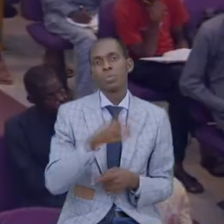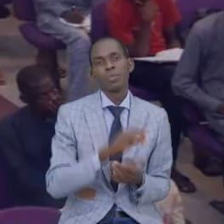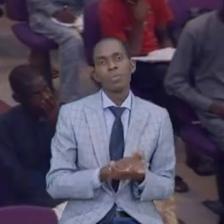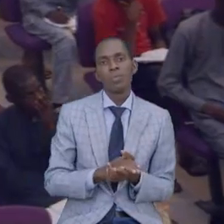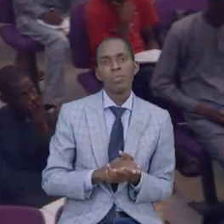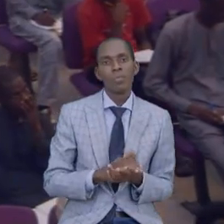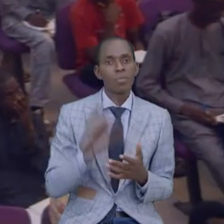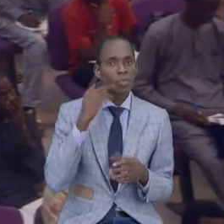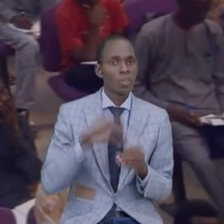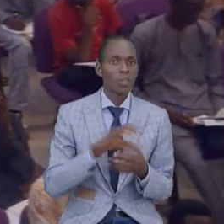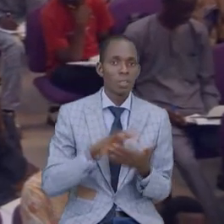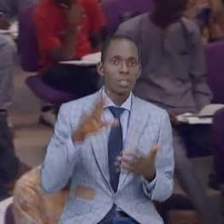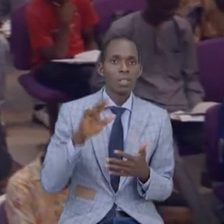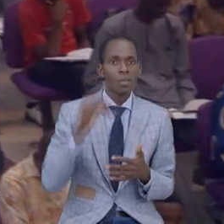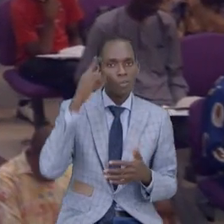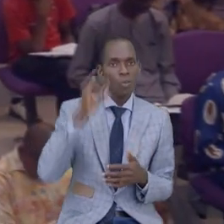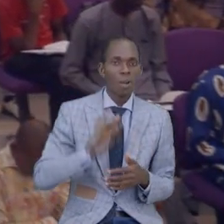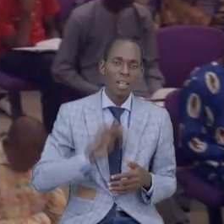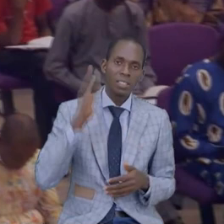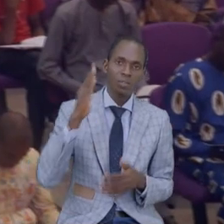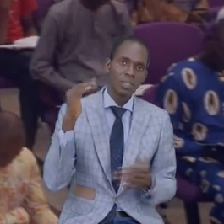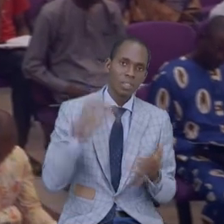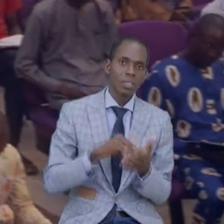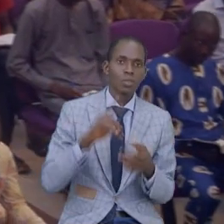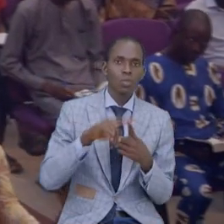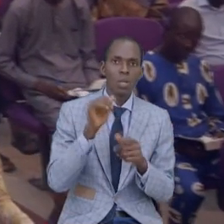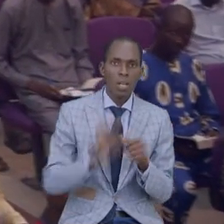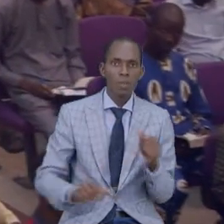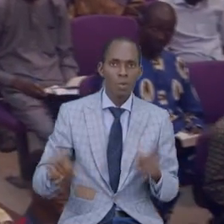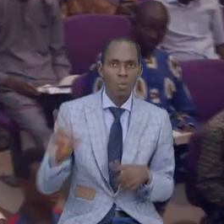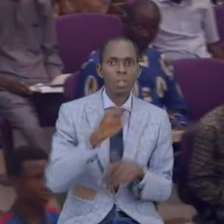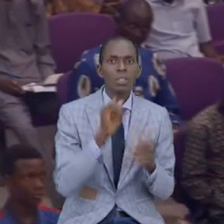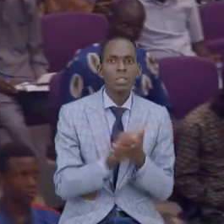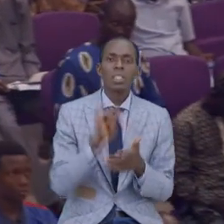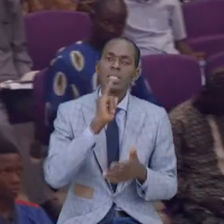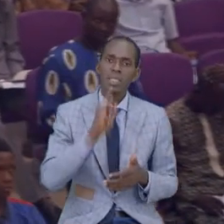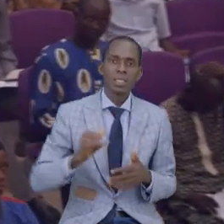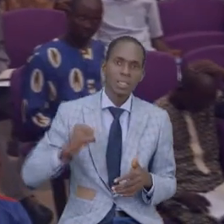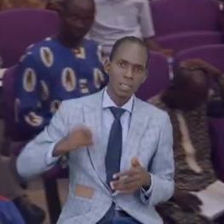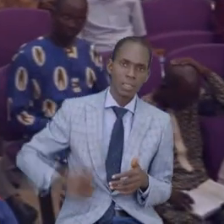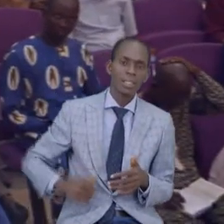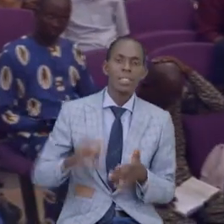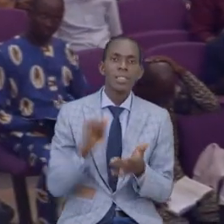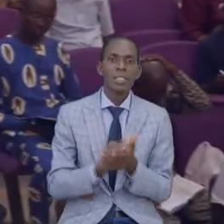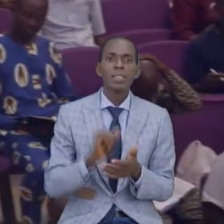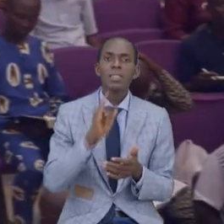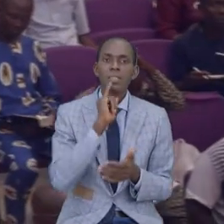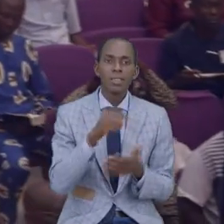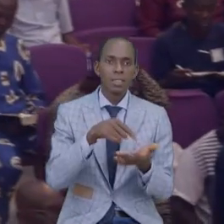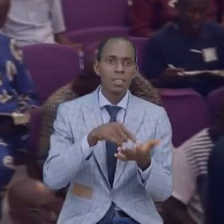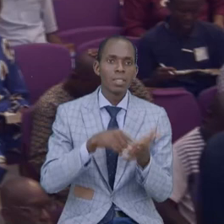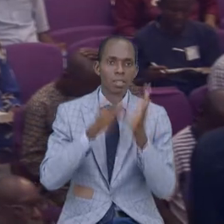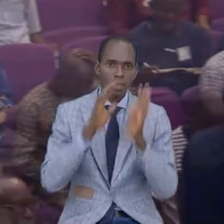For I testify again to every man that is circumcised, that he is a debtor to